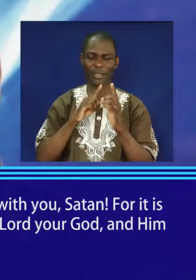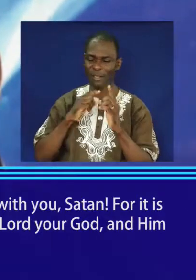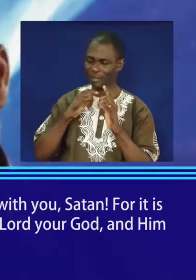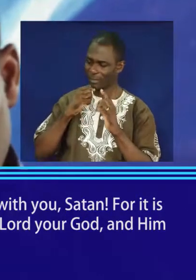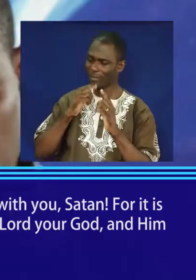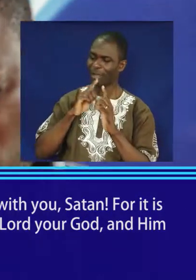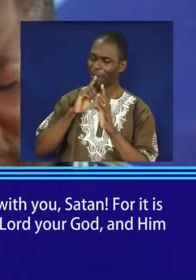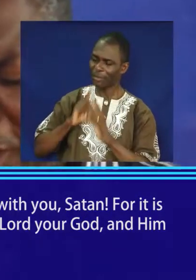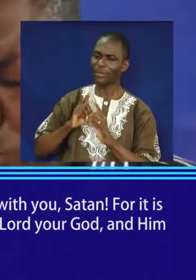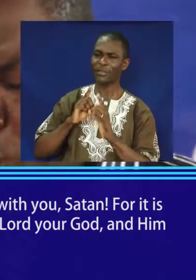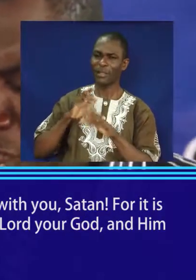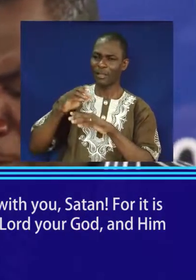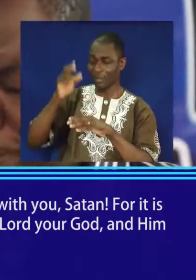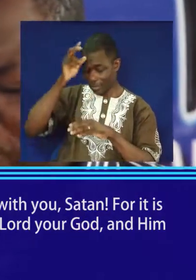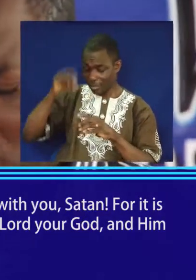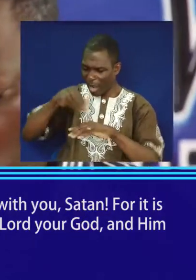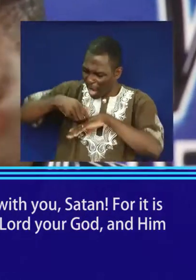is written,